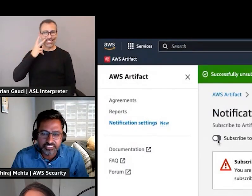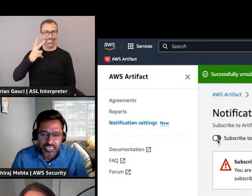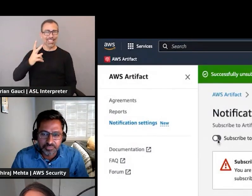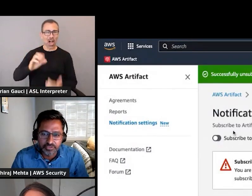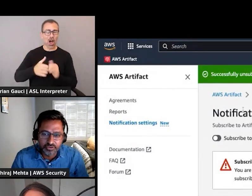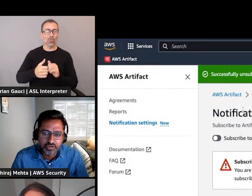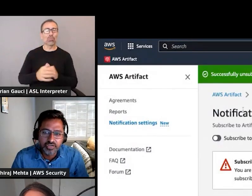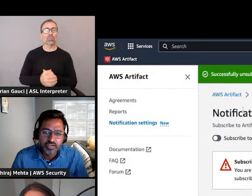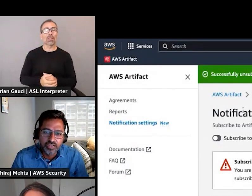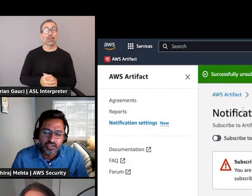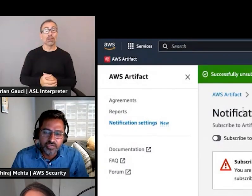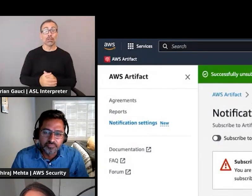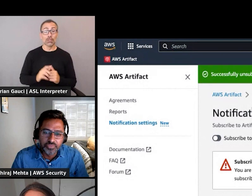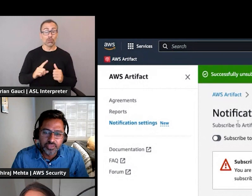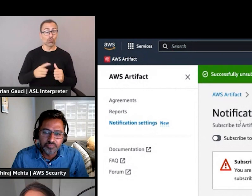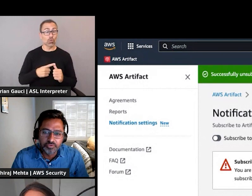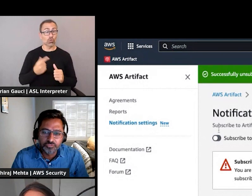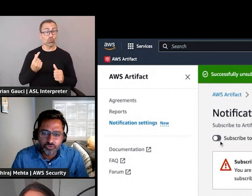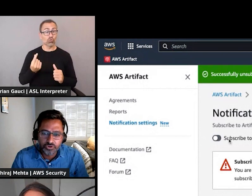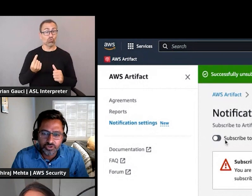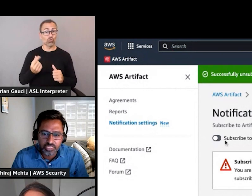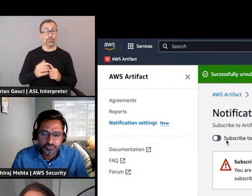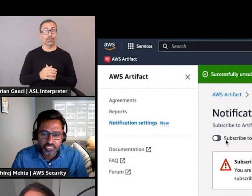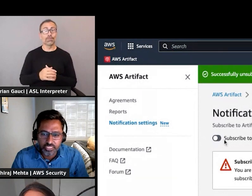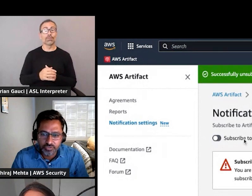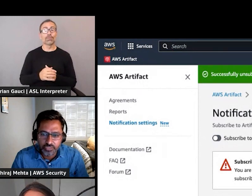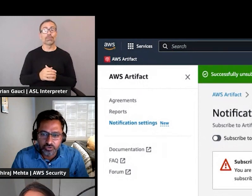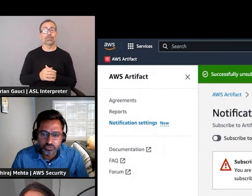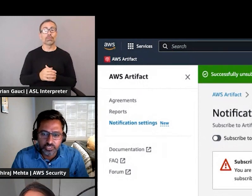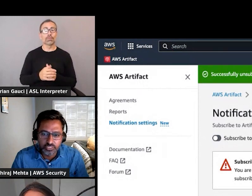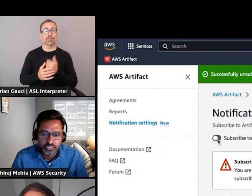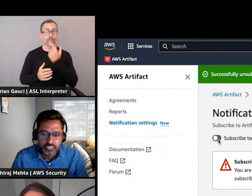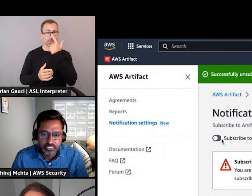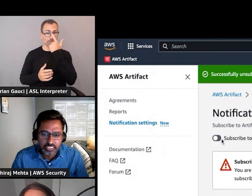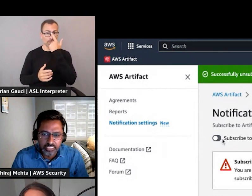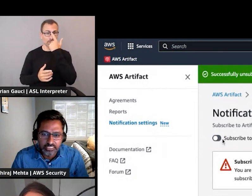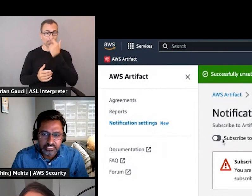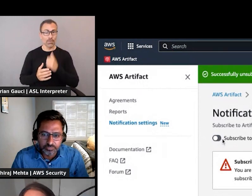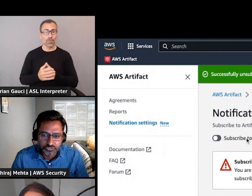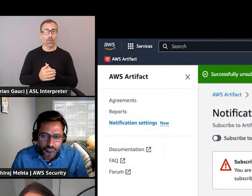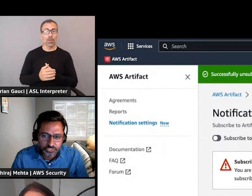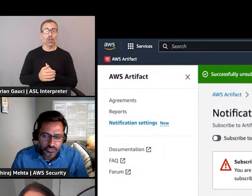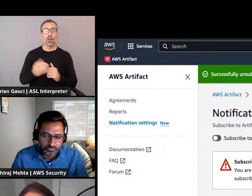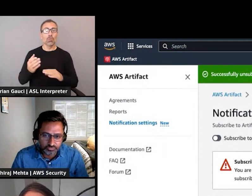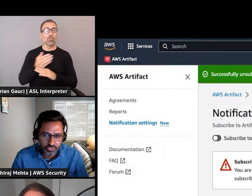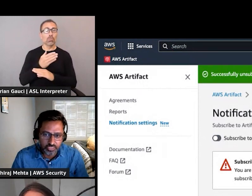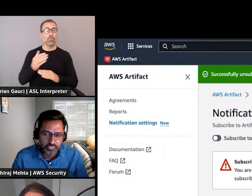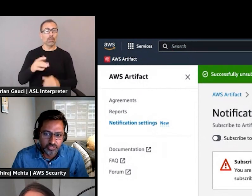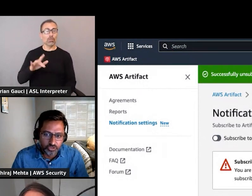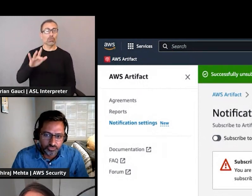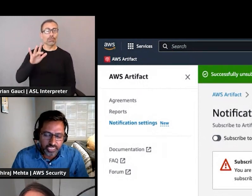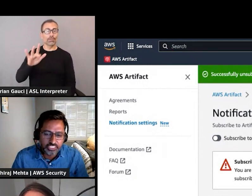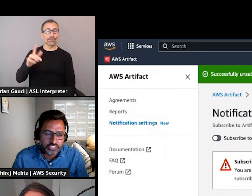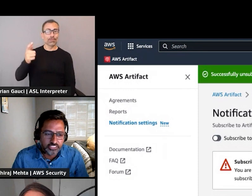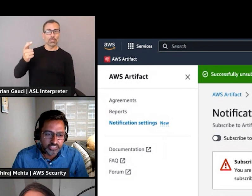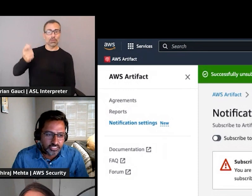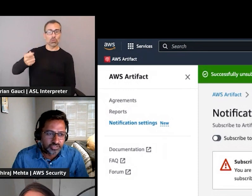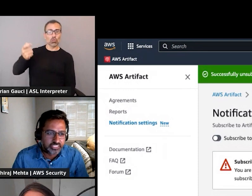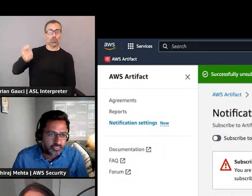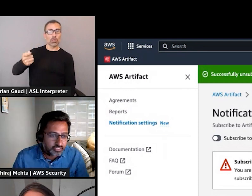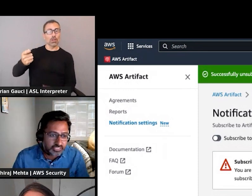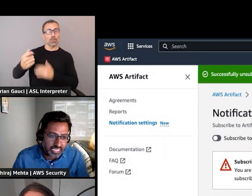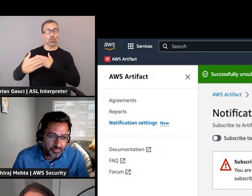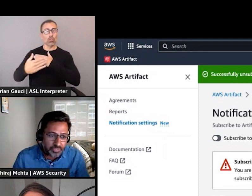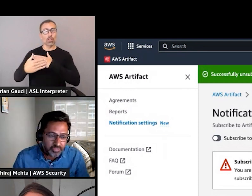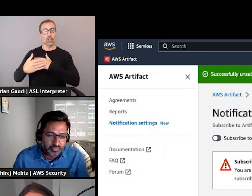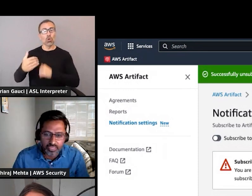the first step here, before we even go to the subscription of notifications, there